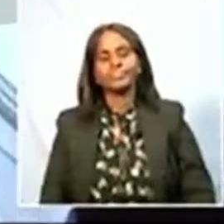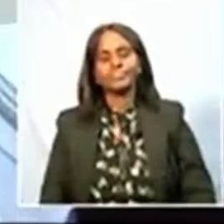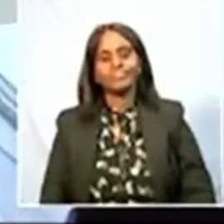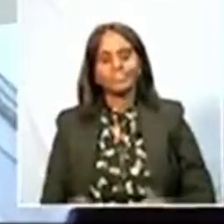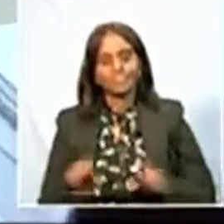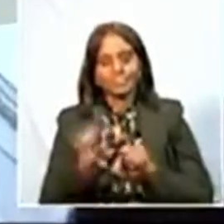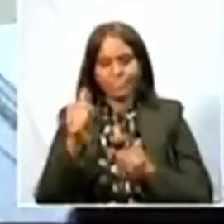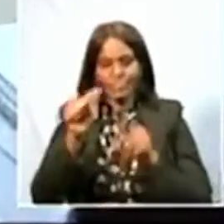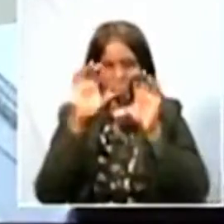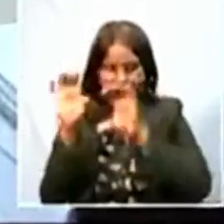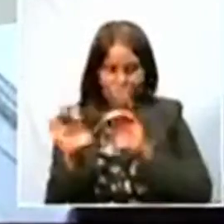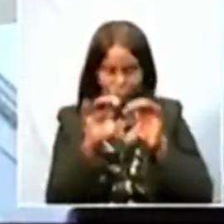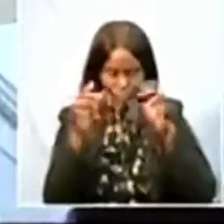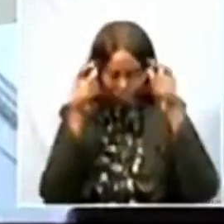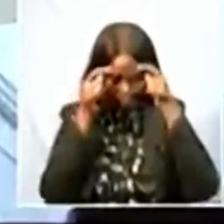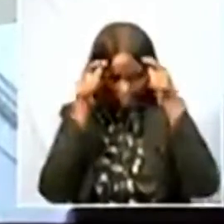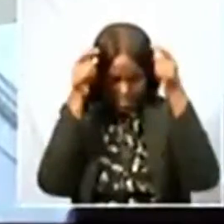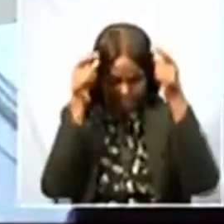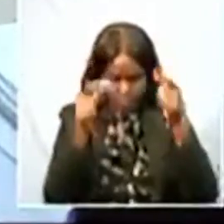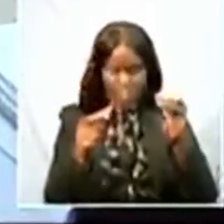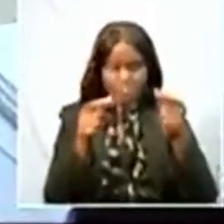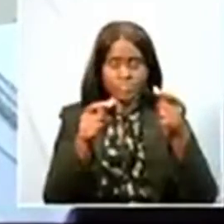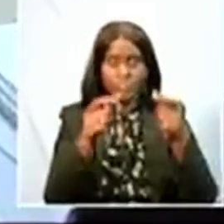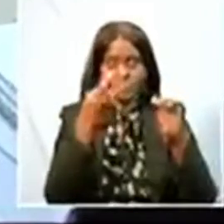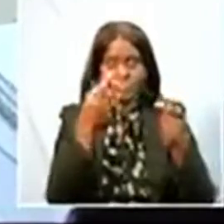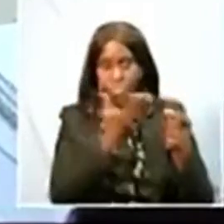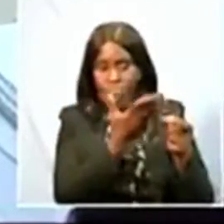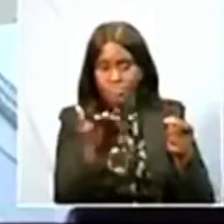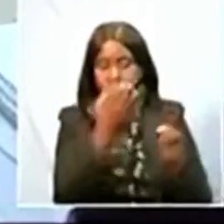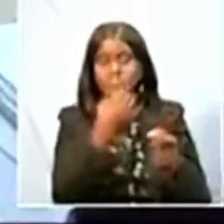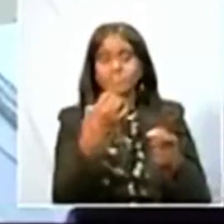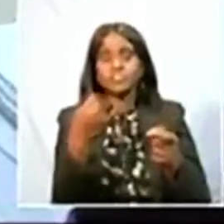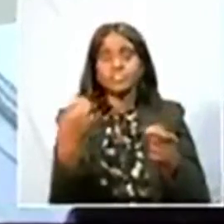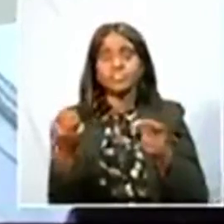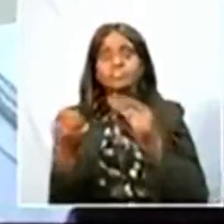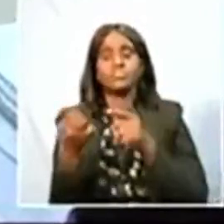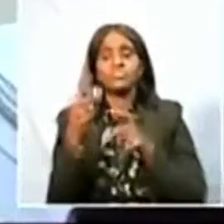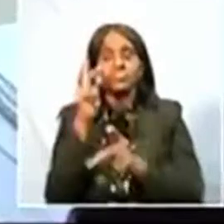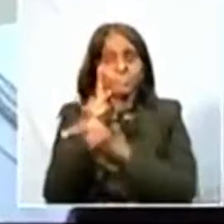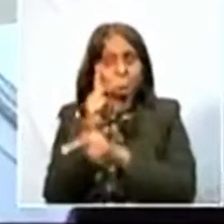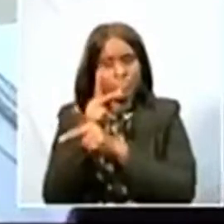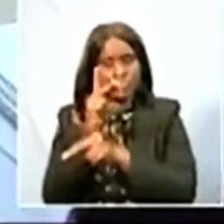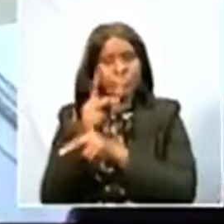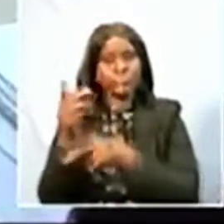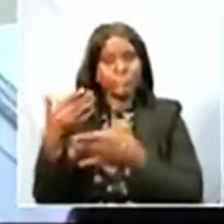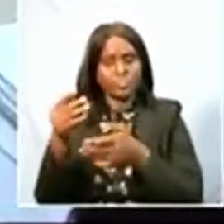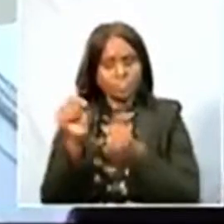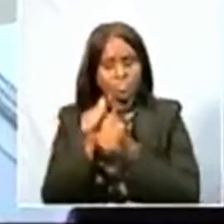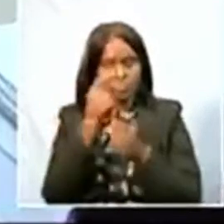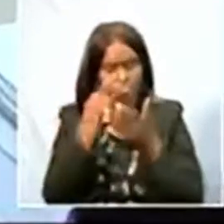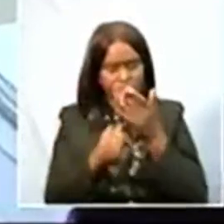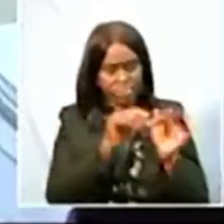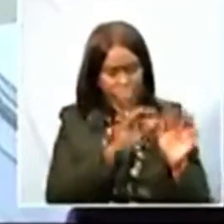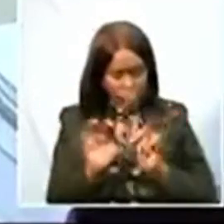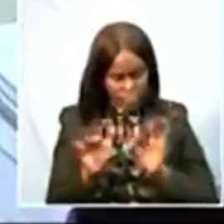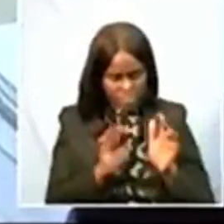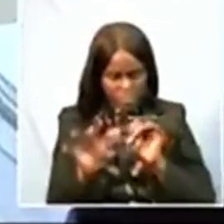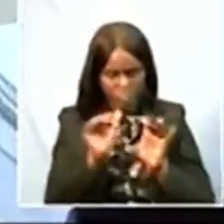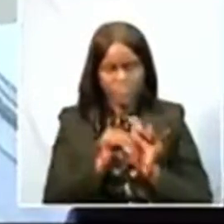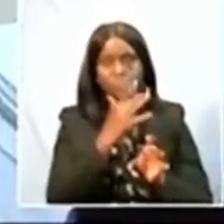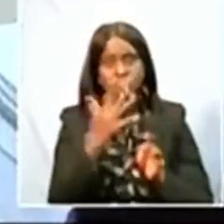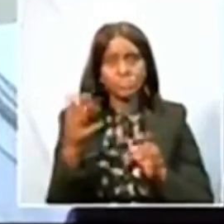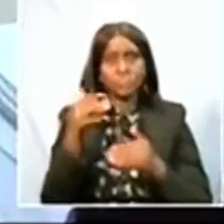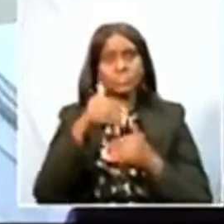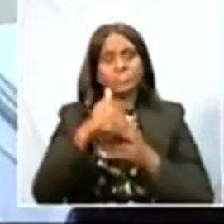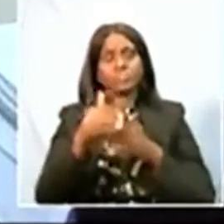And you do a handover of the equipment, keeping the documents and entering it in the asset